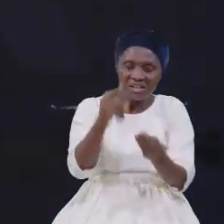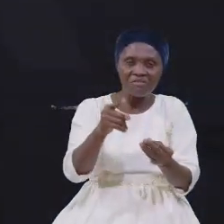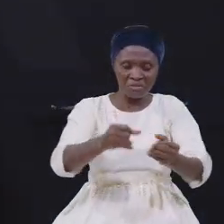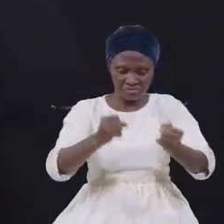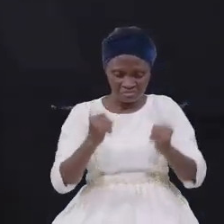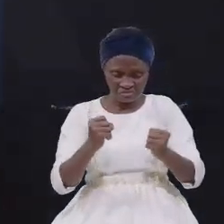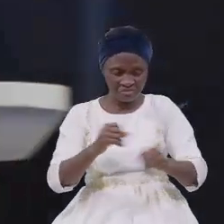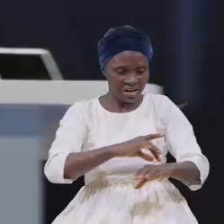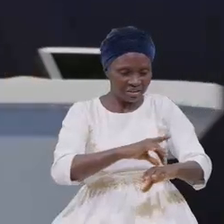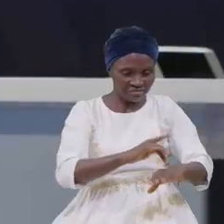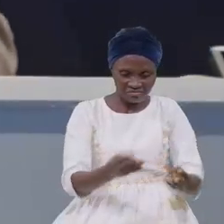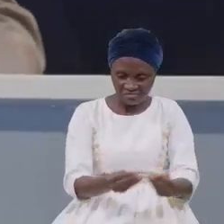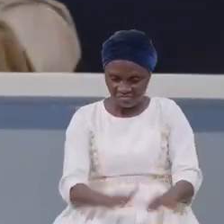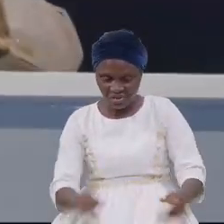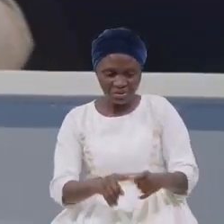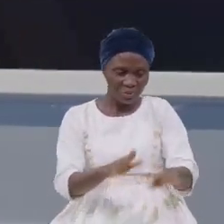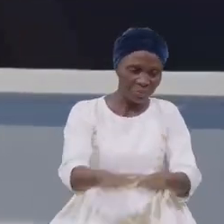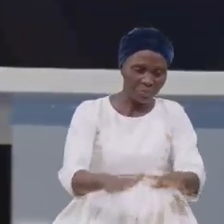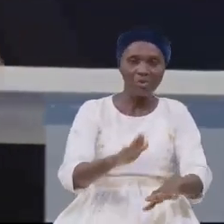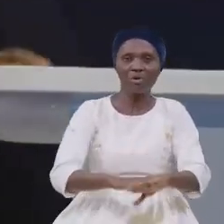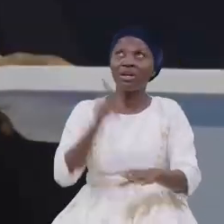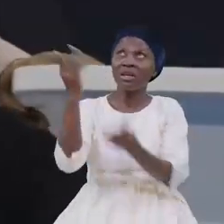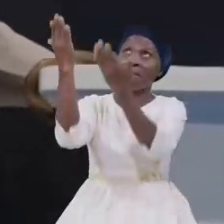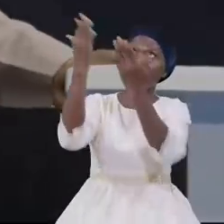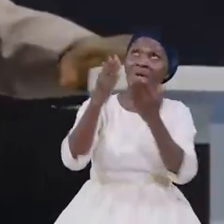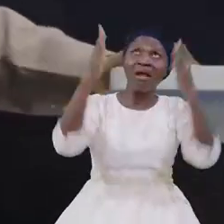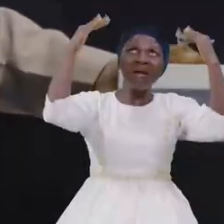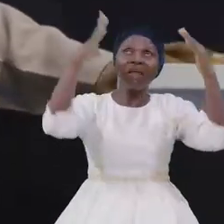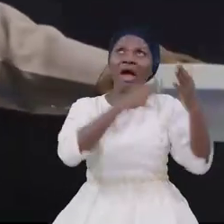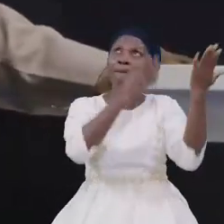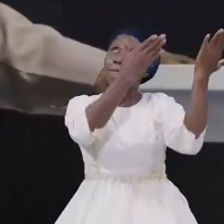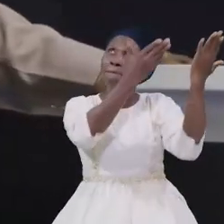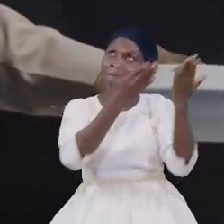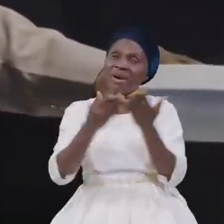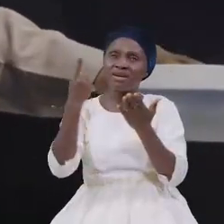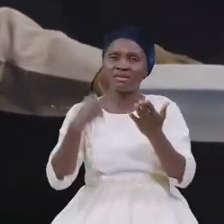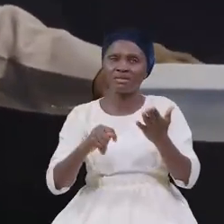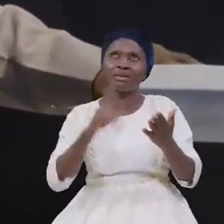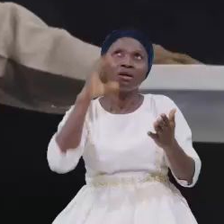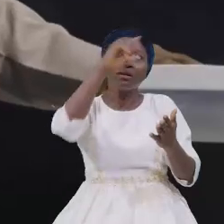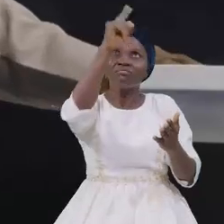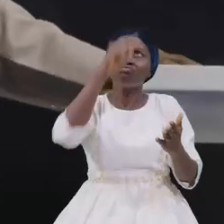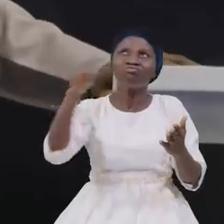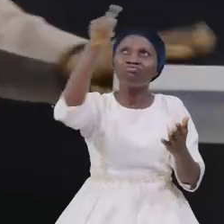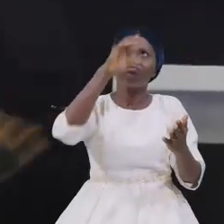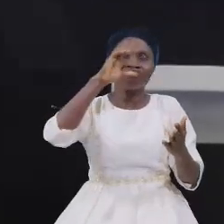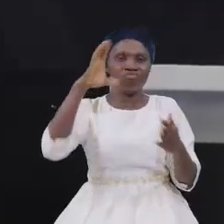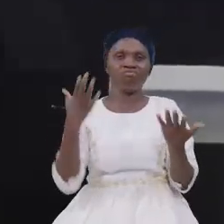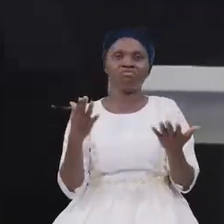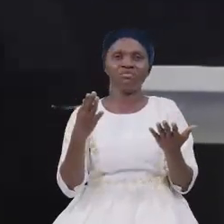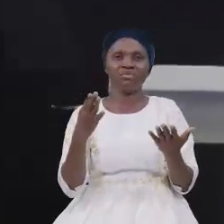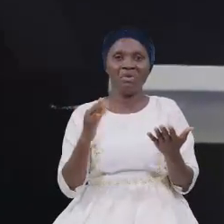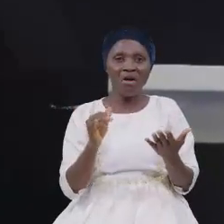on. It brings the rain. It brings the sunshine. Still for the just and the unjust. Why?